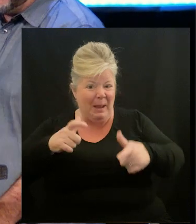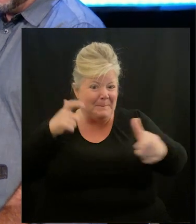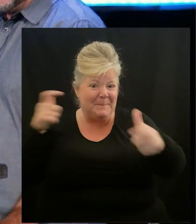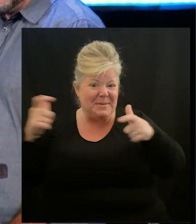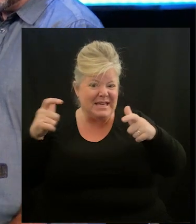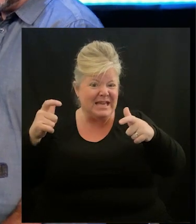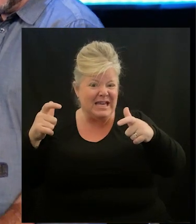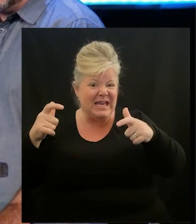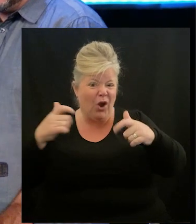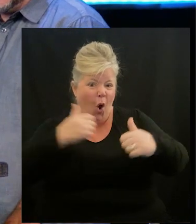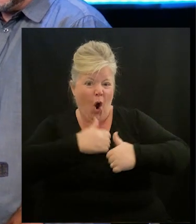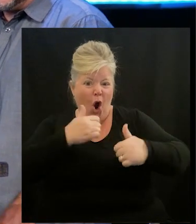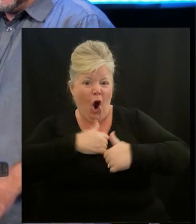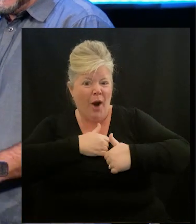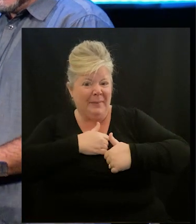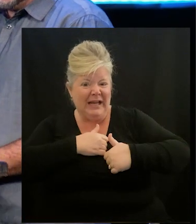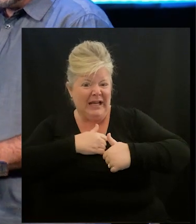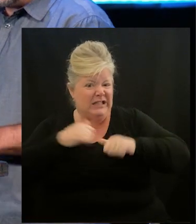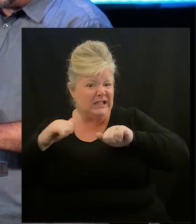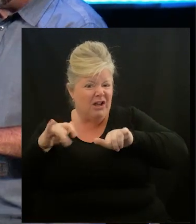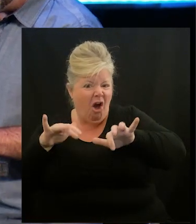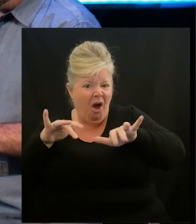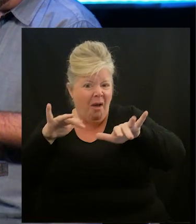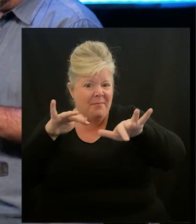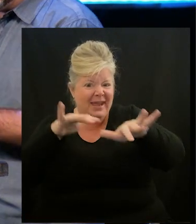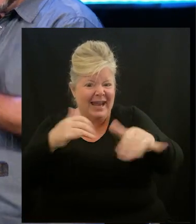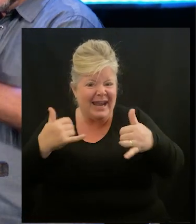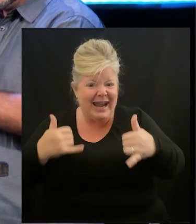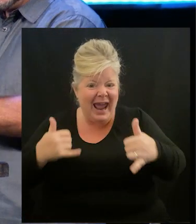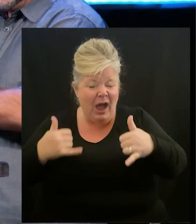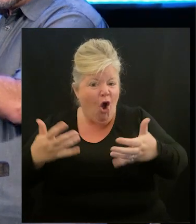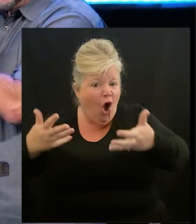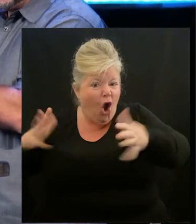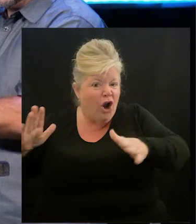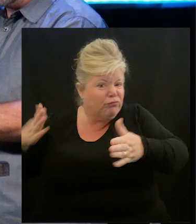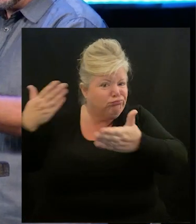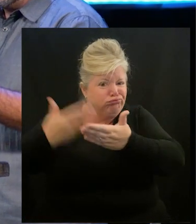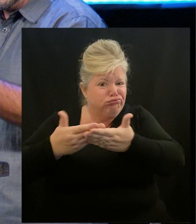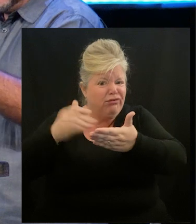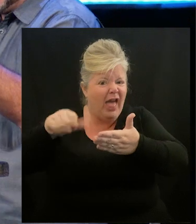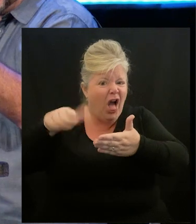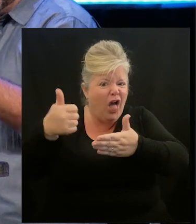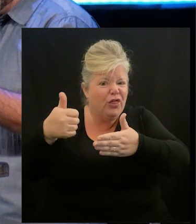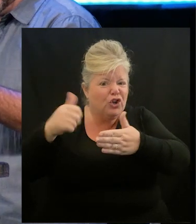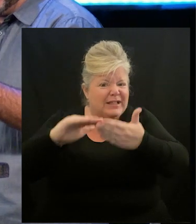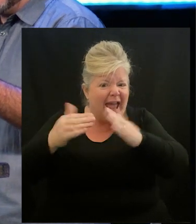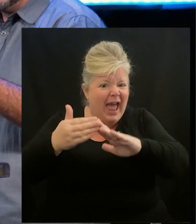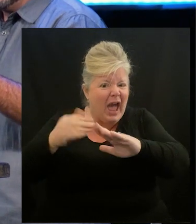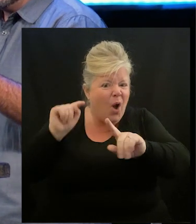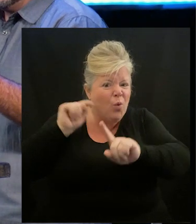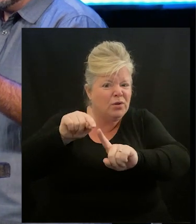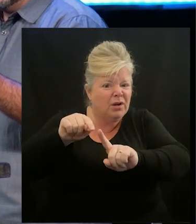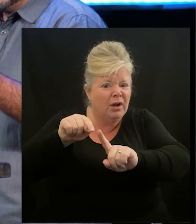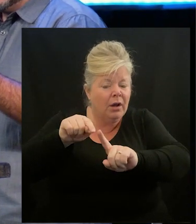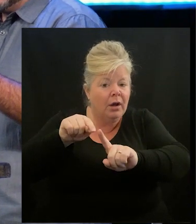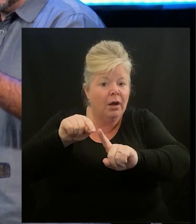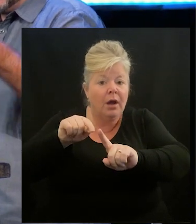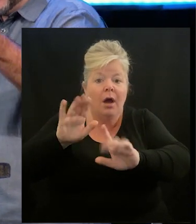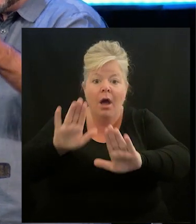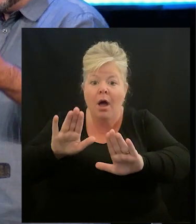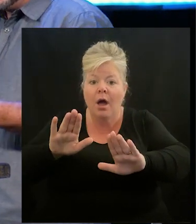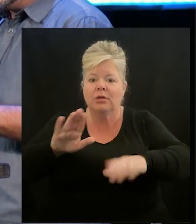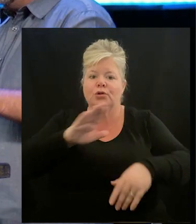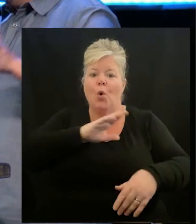from Edom, from the other side of the Dead Sea. It is already in Hazazon Tamar, that is in Gedi.